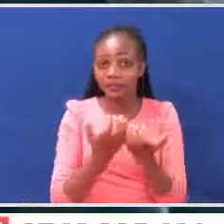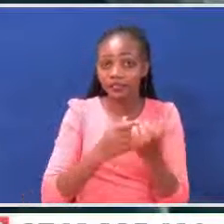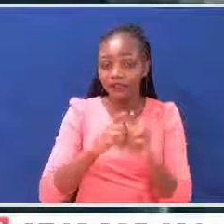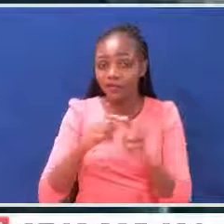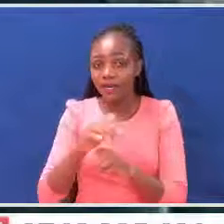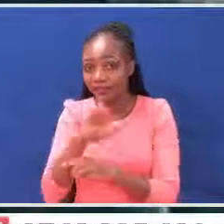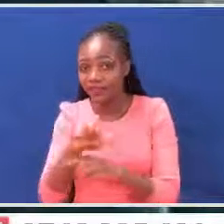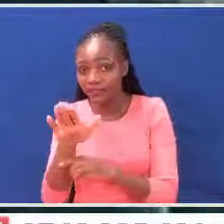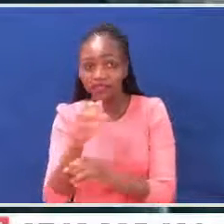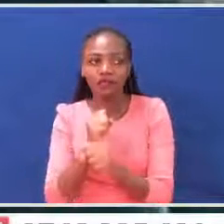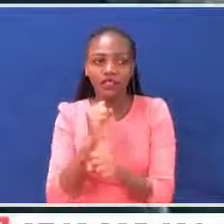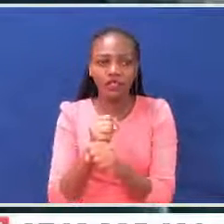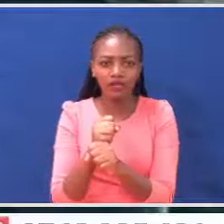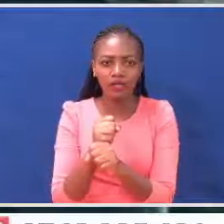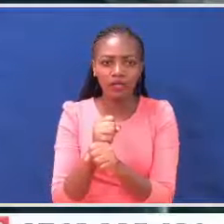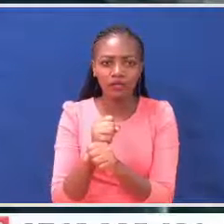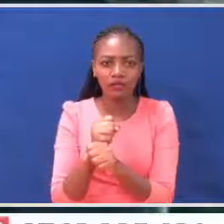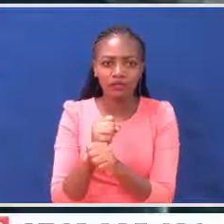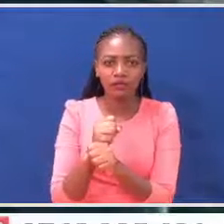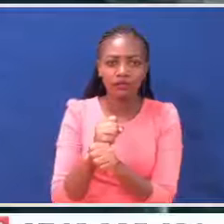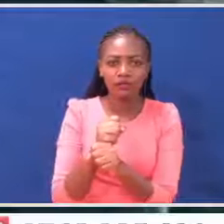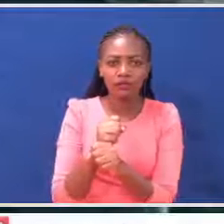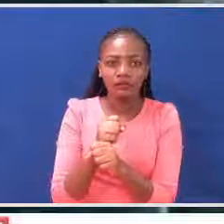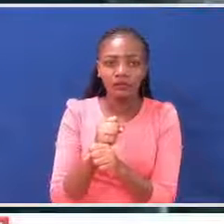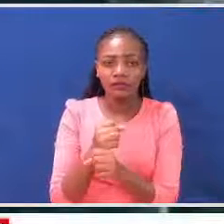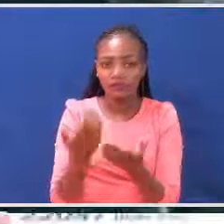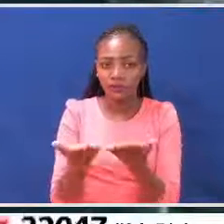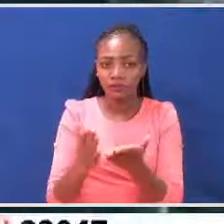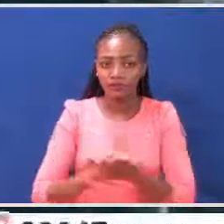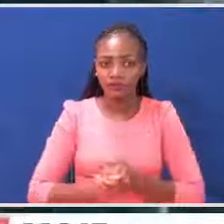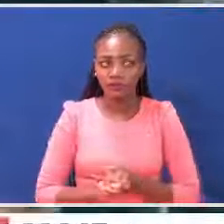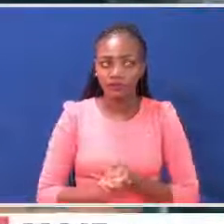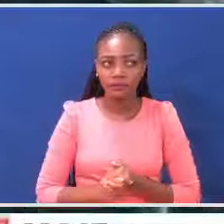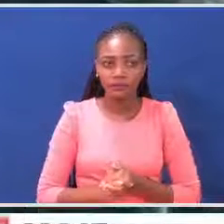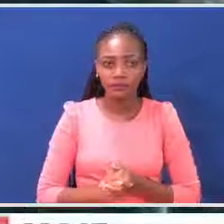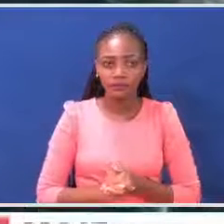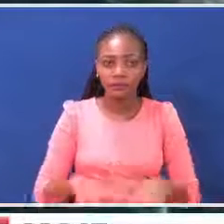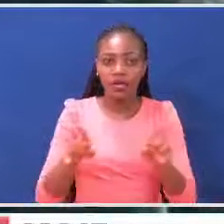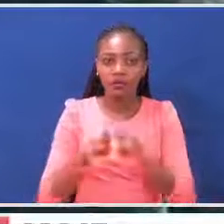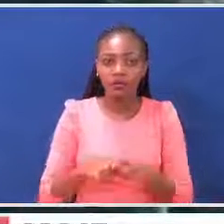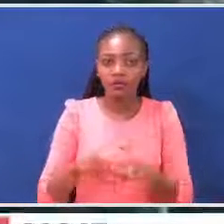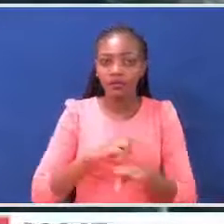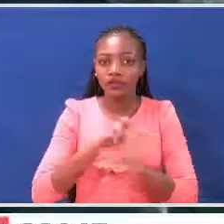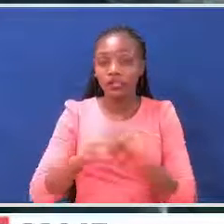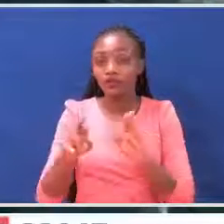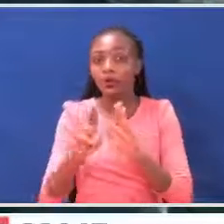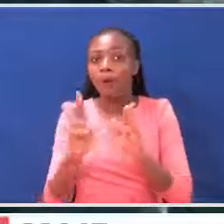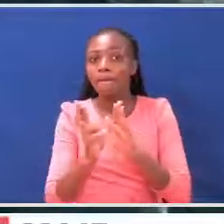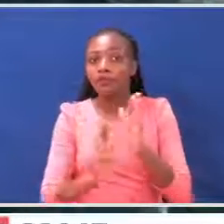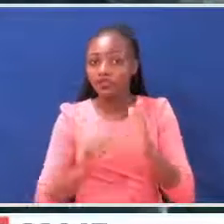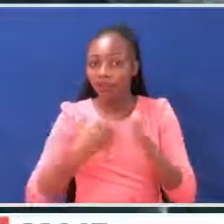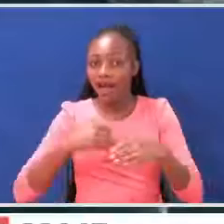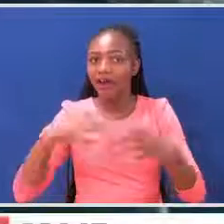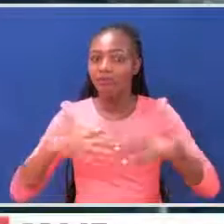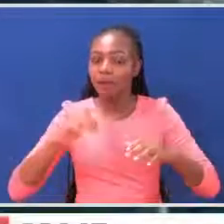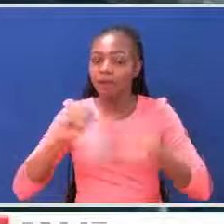areas of operation, because we believe that the current national containment measures are